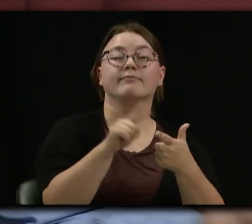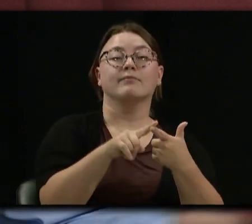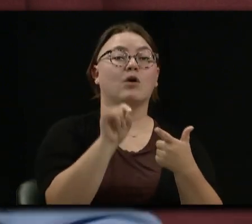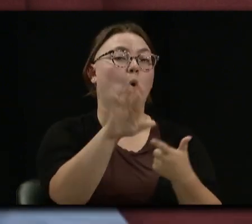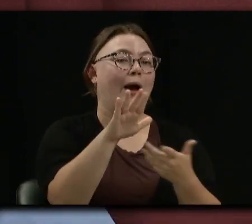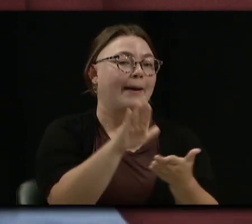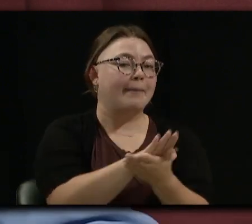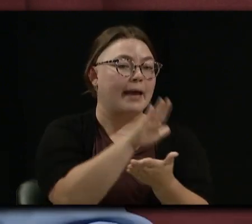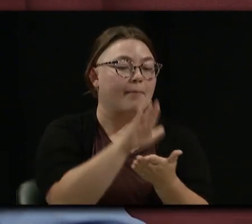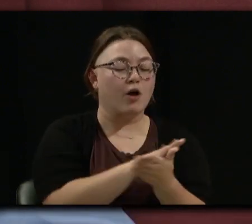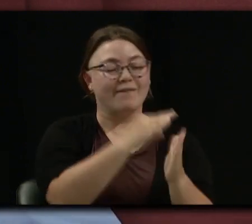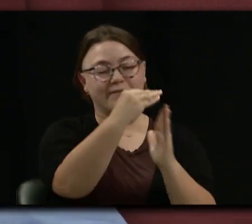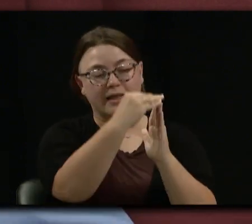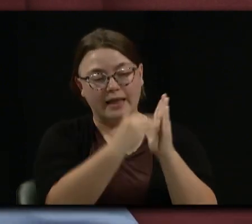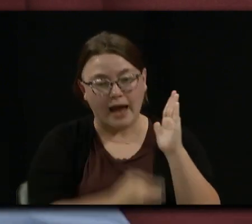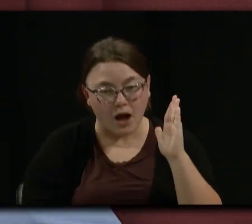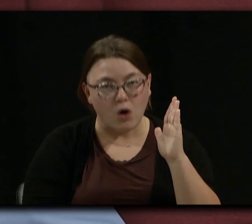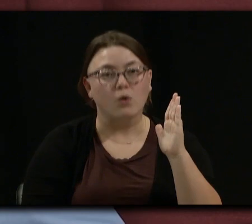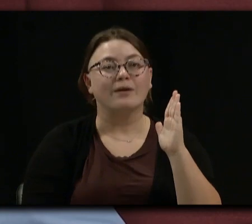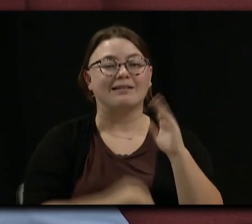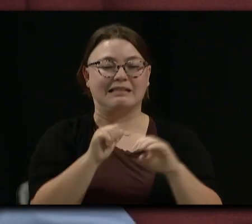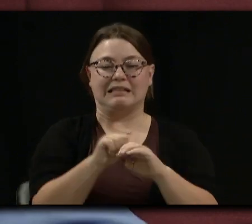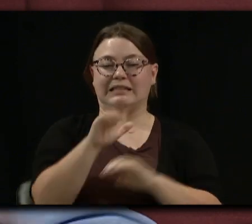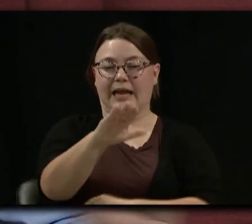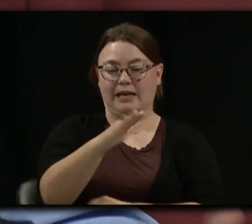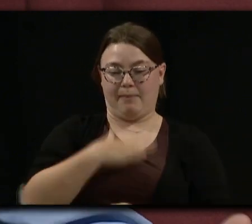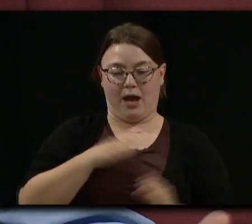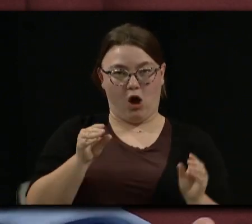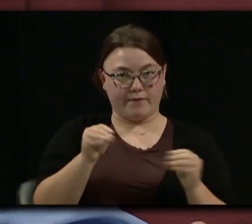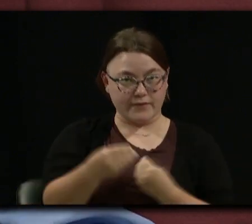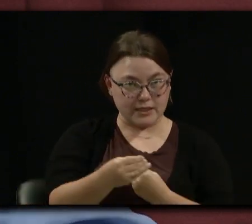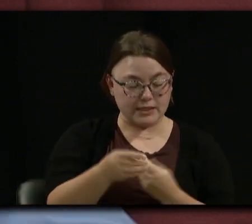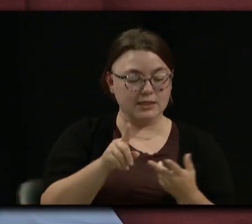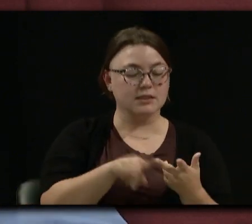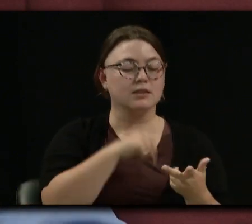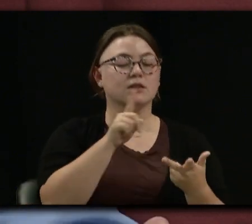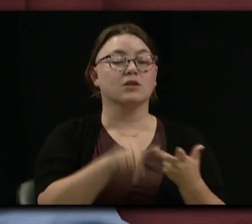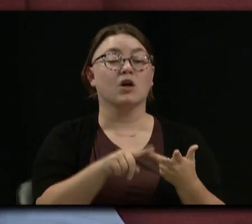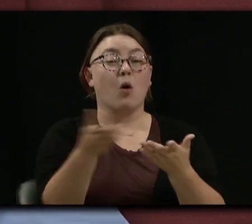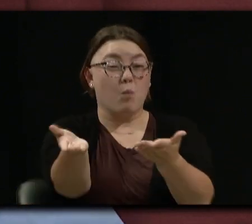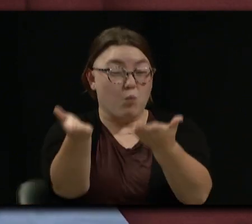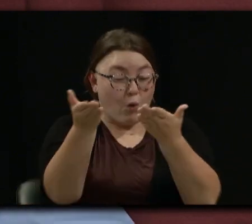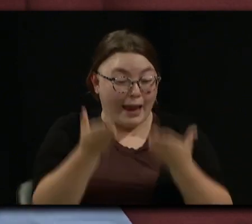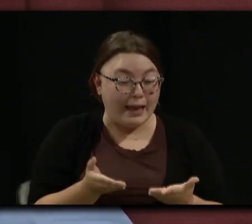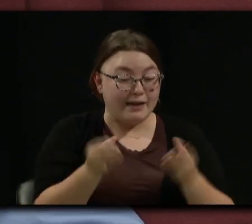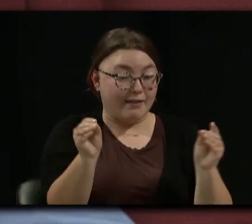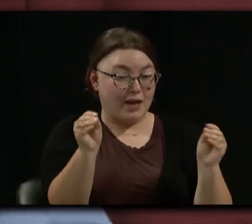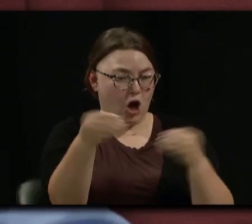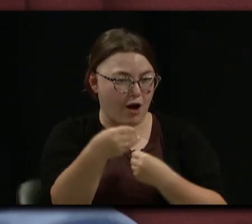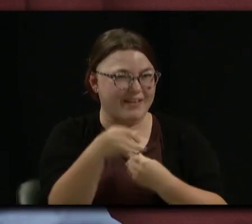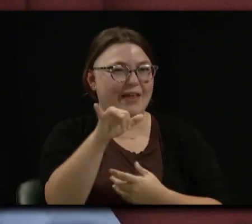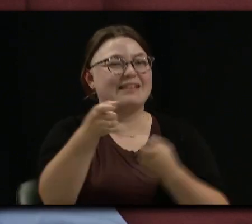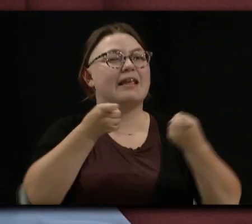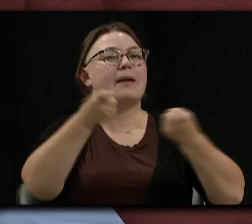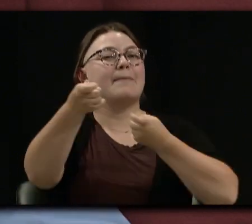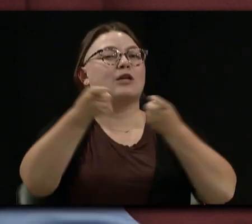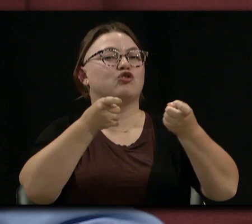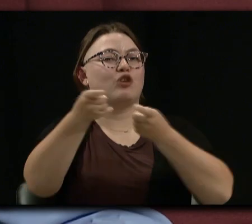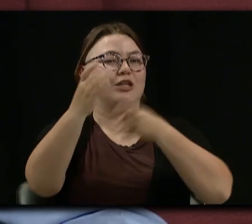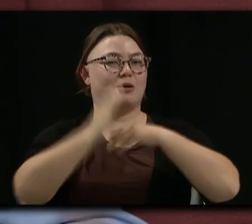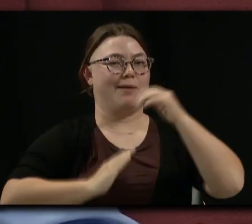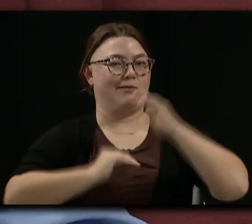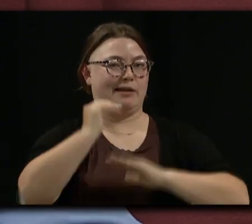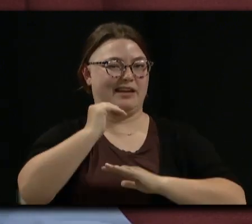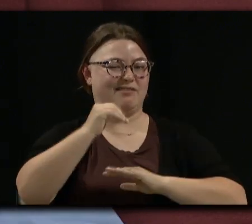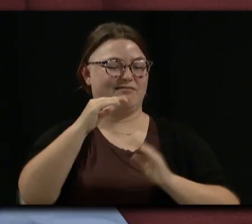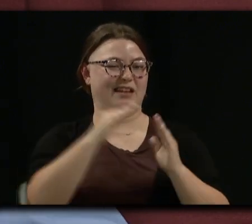and fill it out in paper and send it to the office, or bring it to the office, which is the administration building downtown,